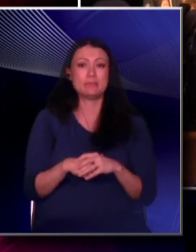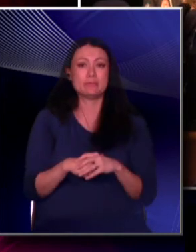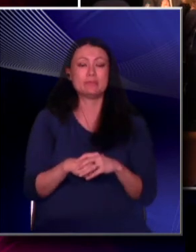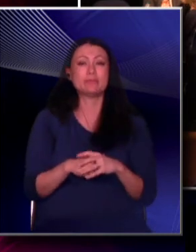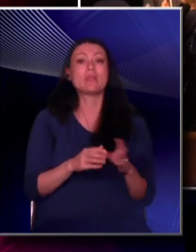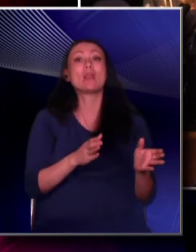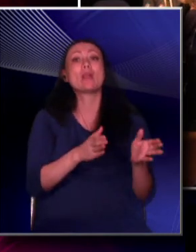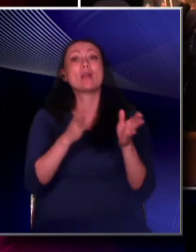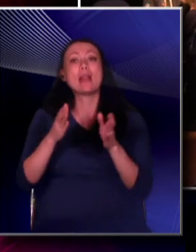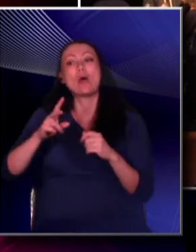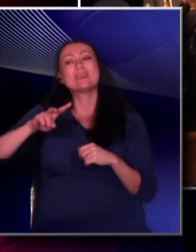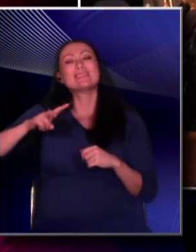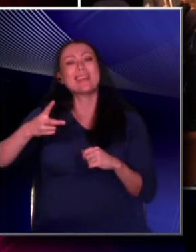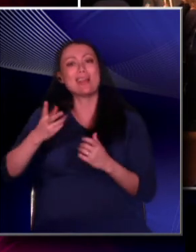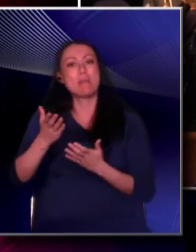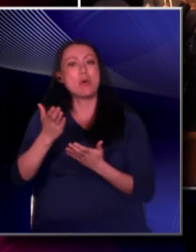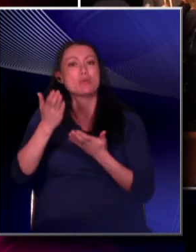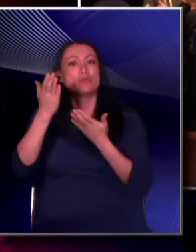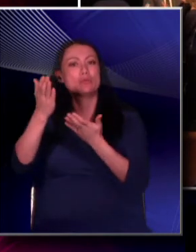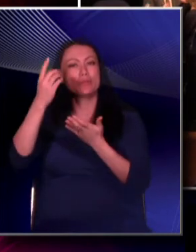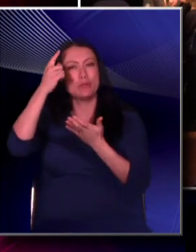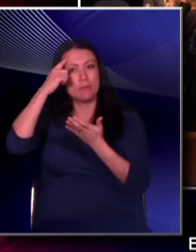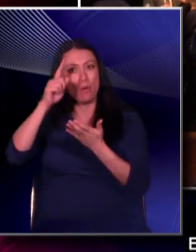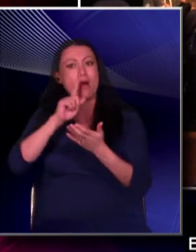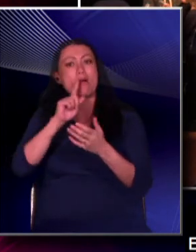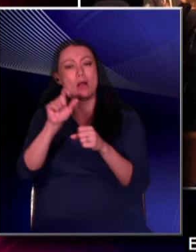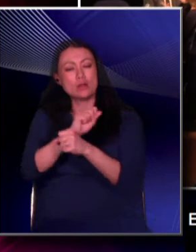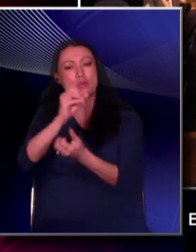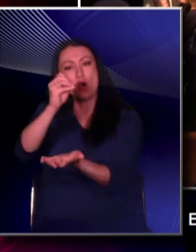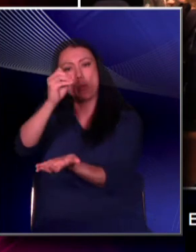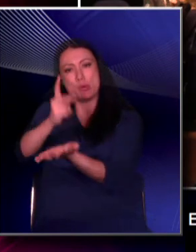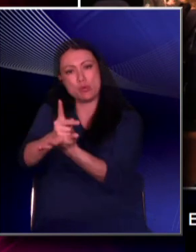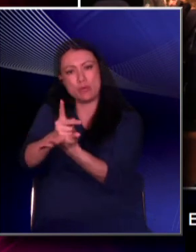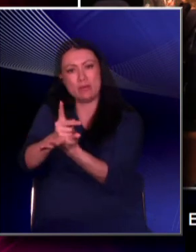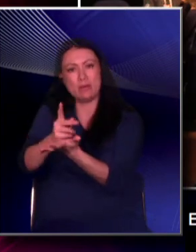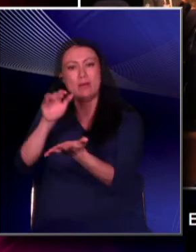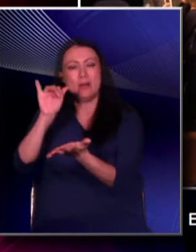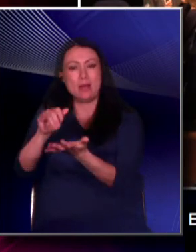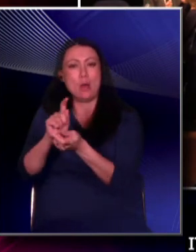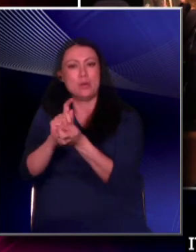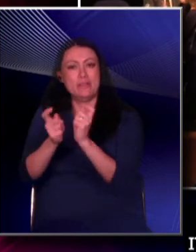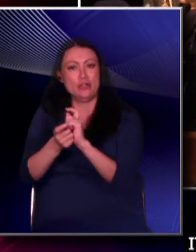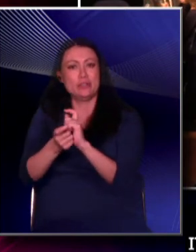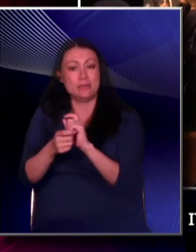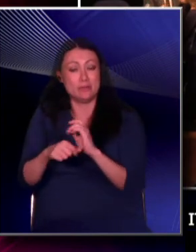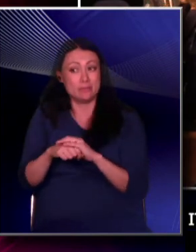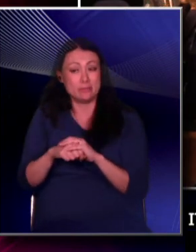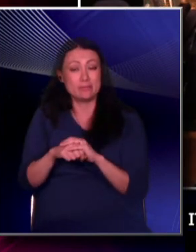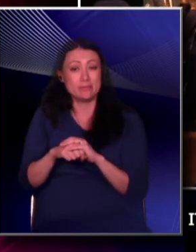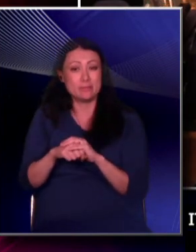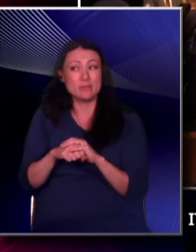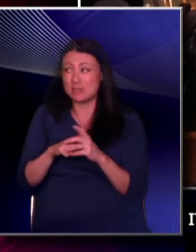Now entertaining a second motion for the actual approval of the item, correct?